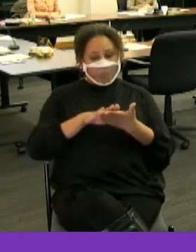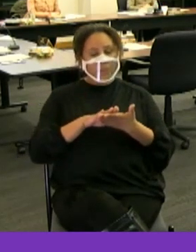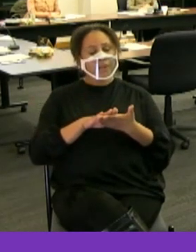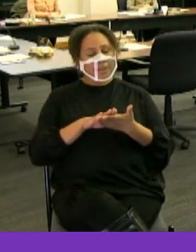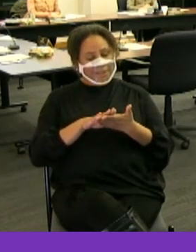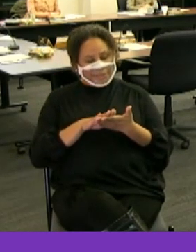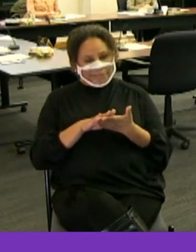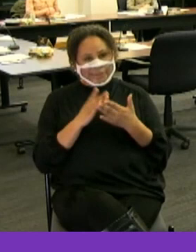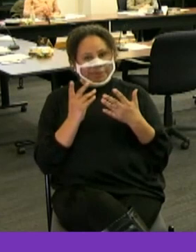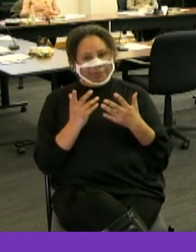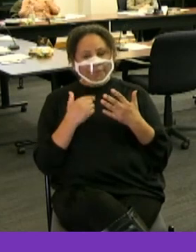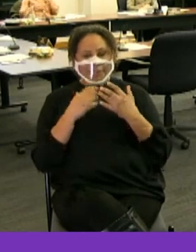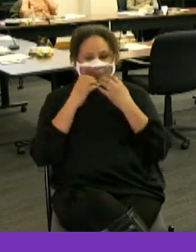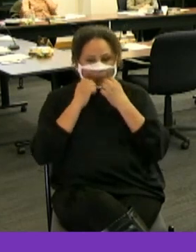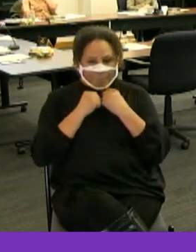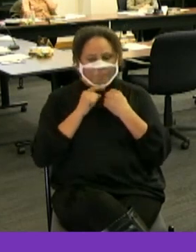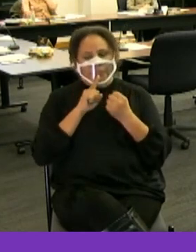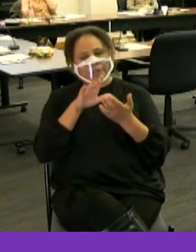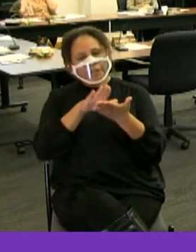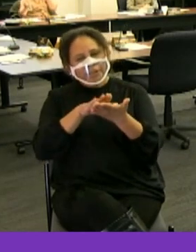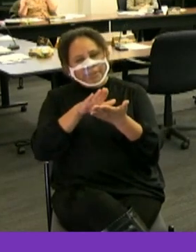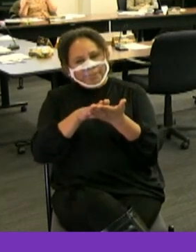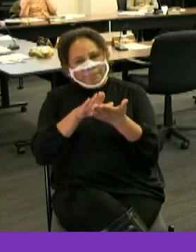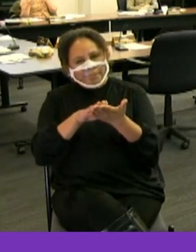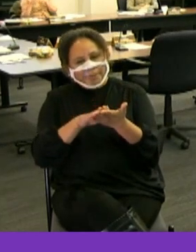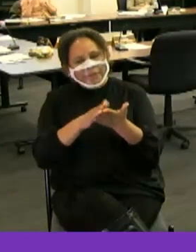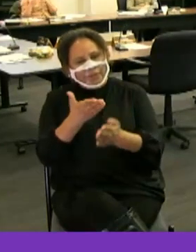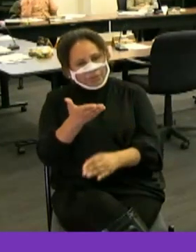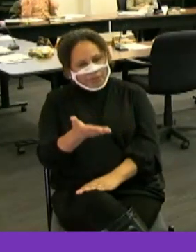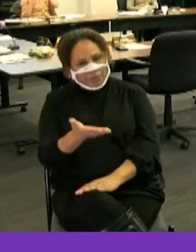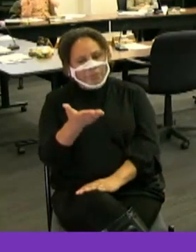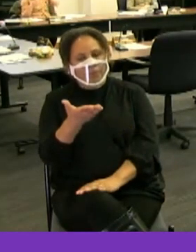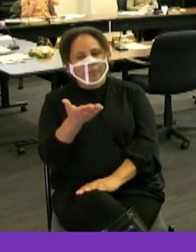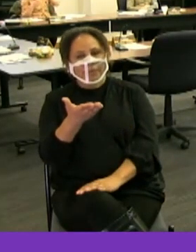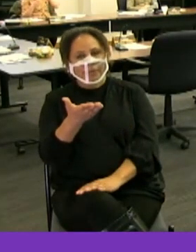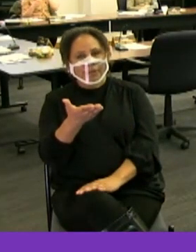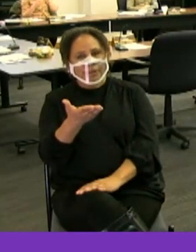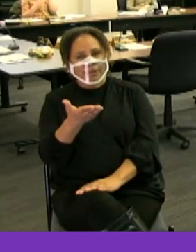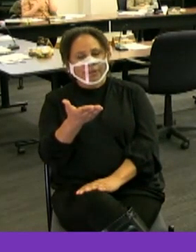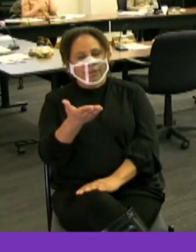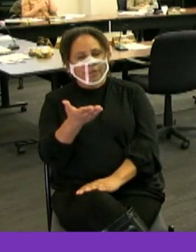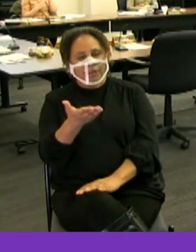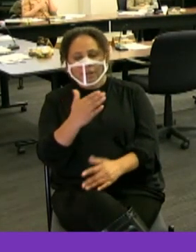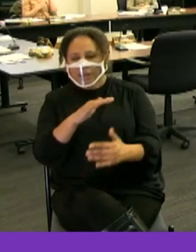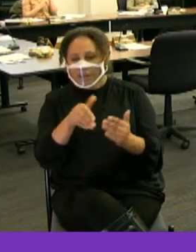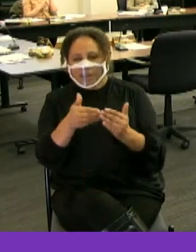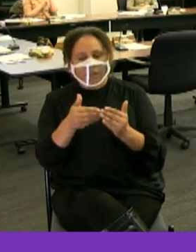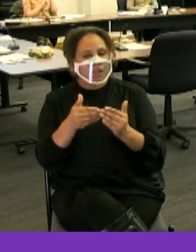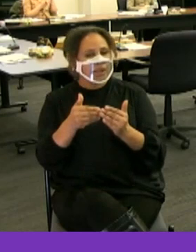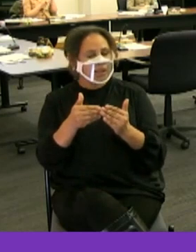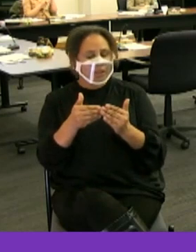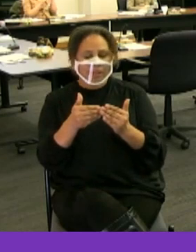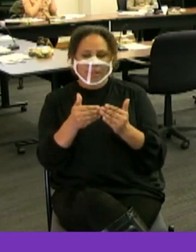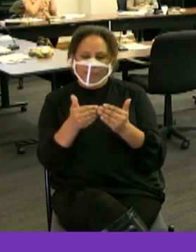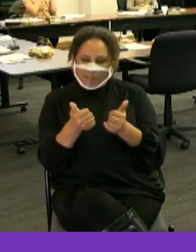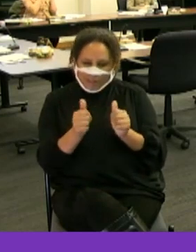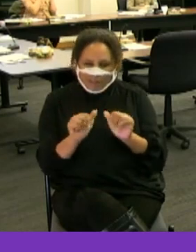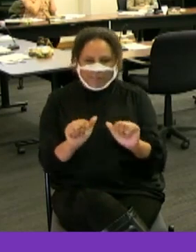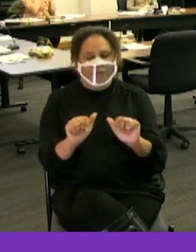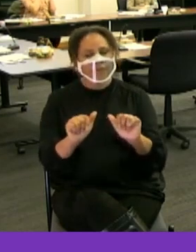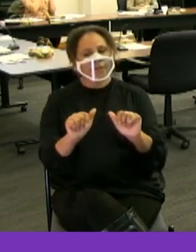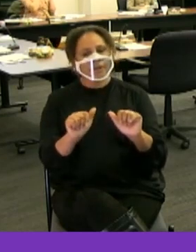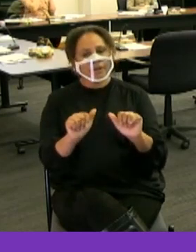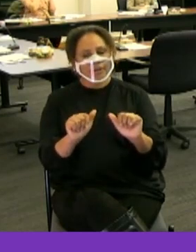know, I really commend you on all the initiative you take in